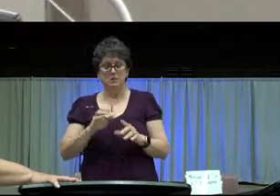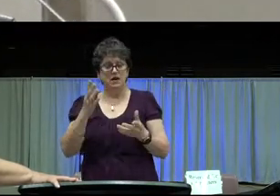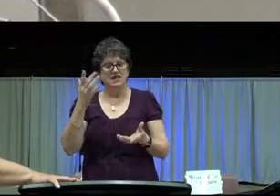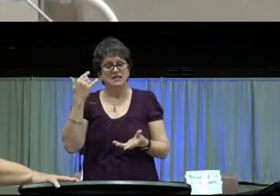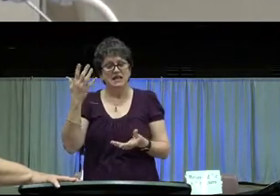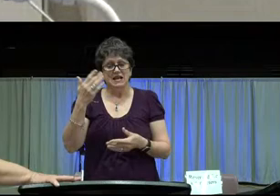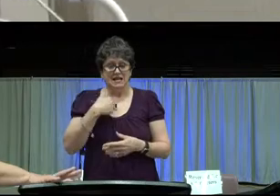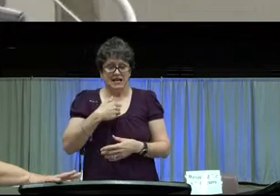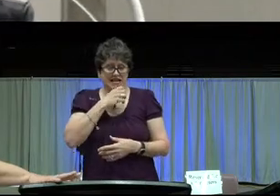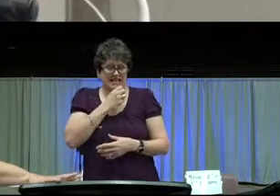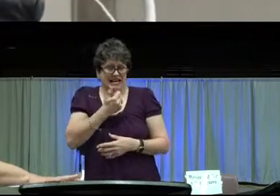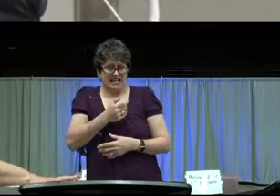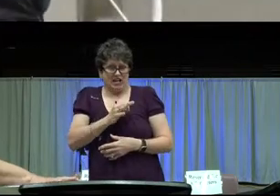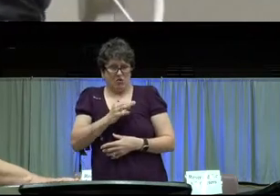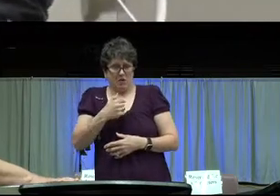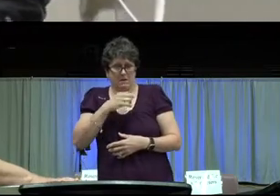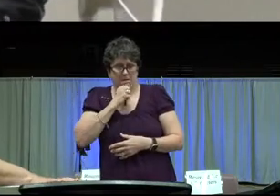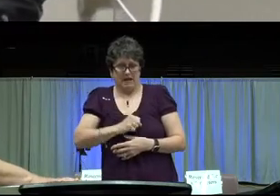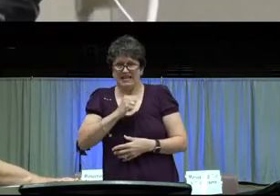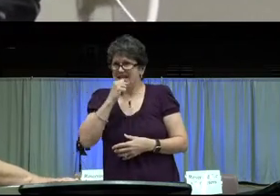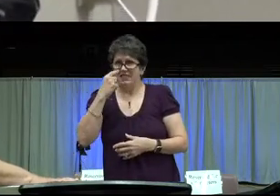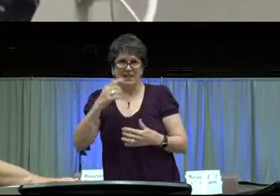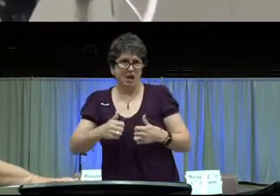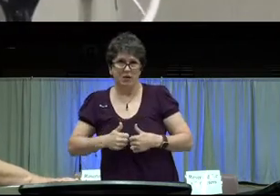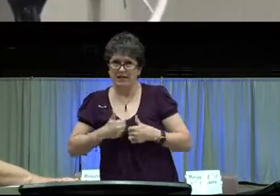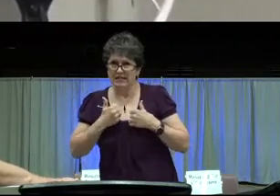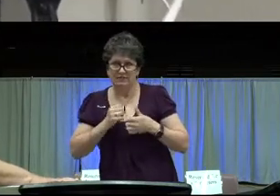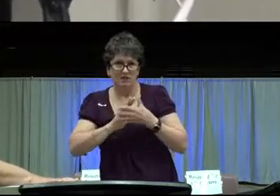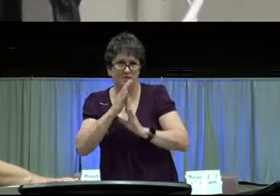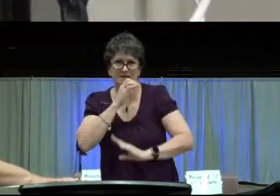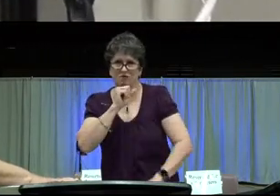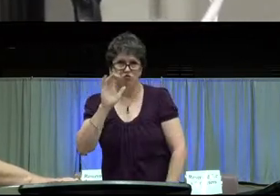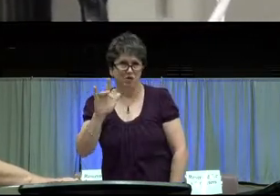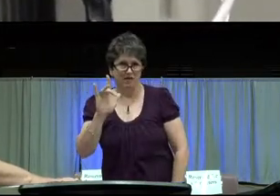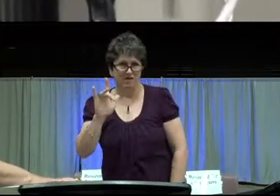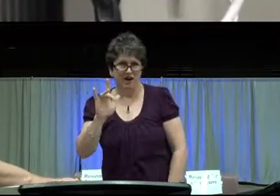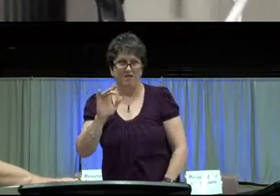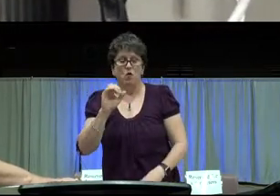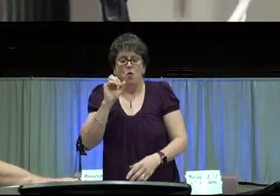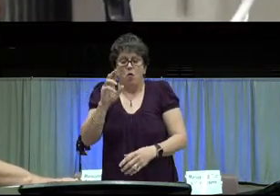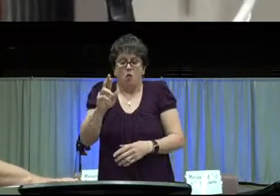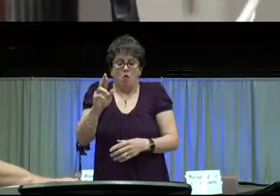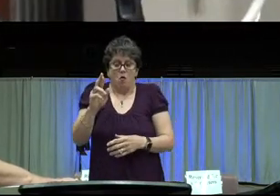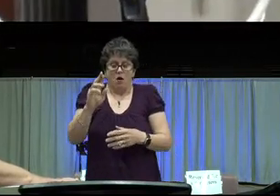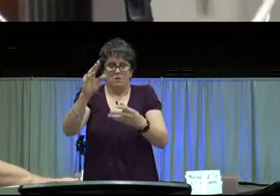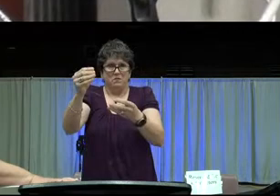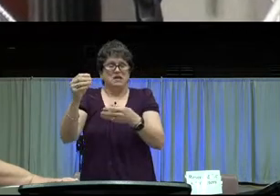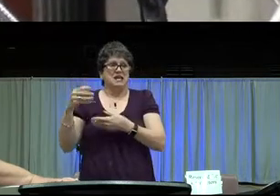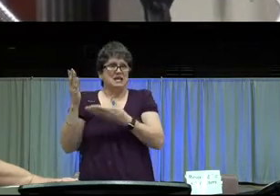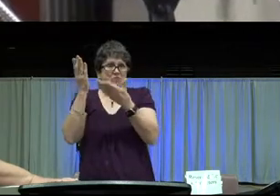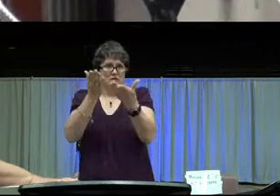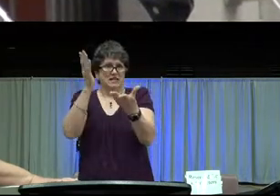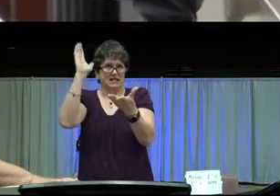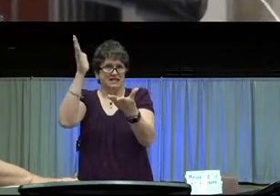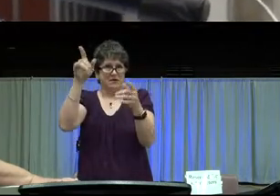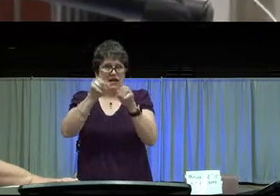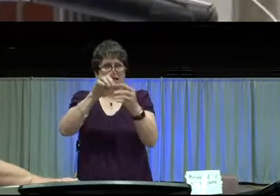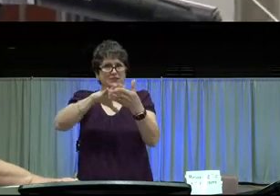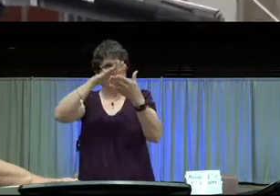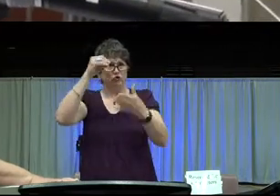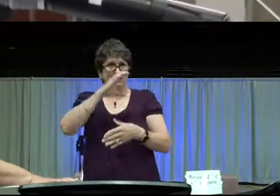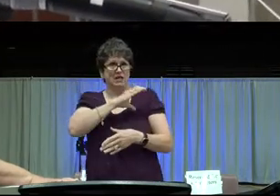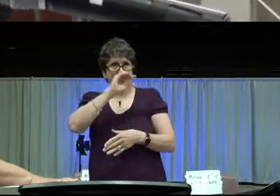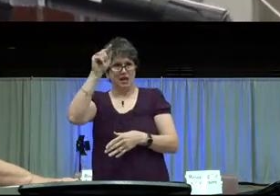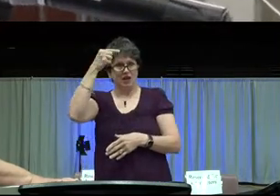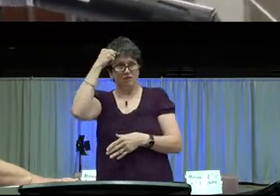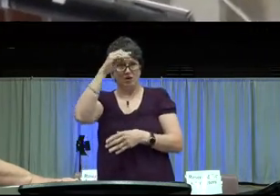see, 19-year-old me didn't think he'd live to make it to 25, much less be giving a speech as a student government